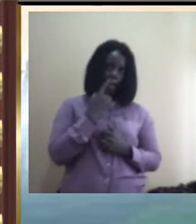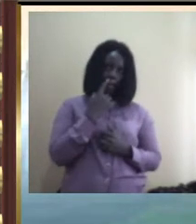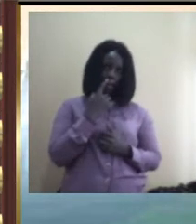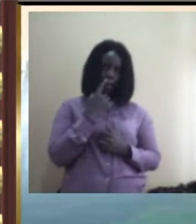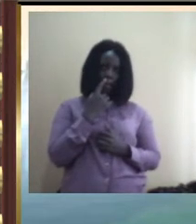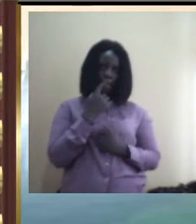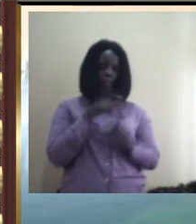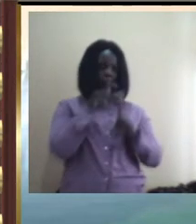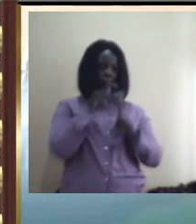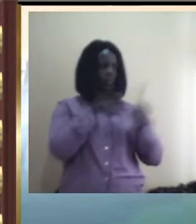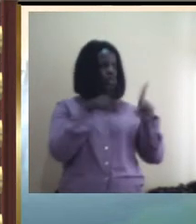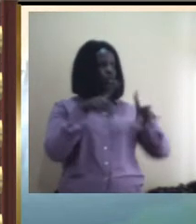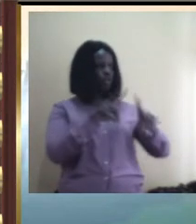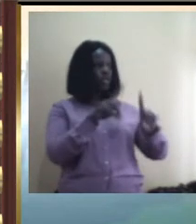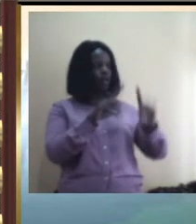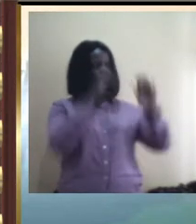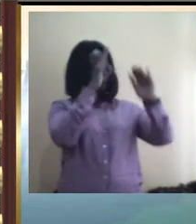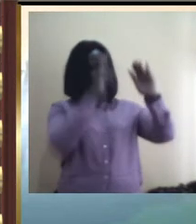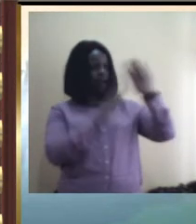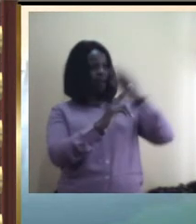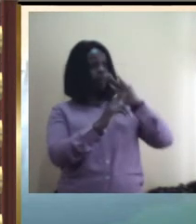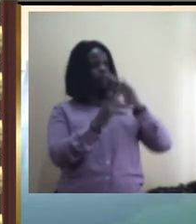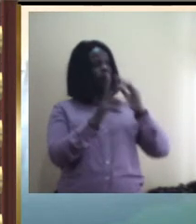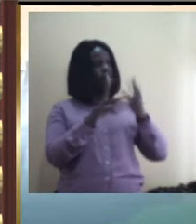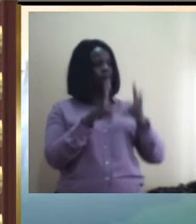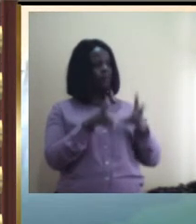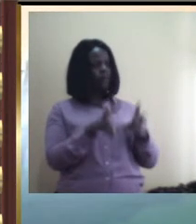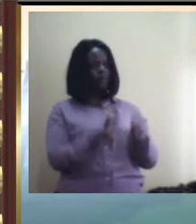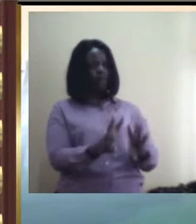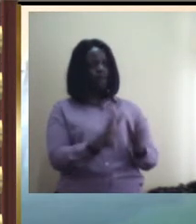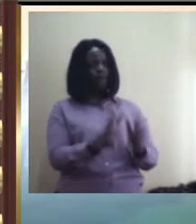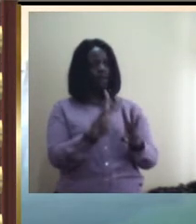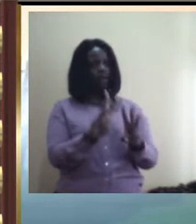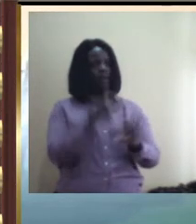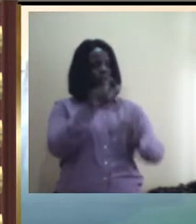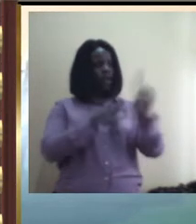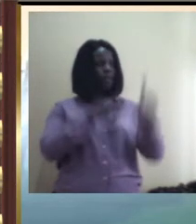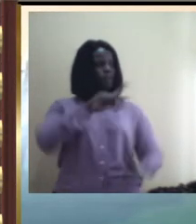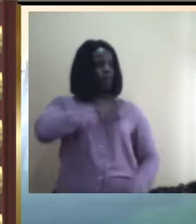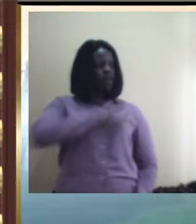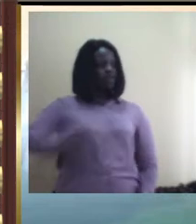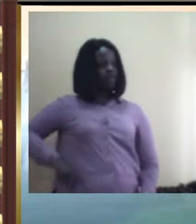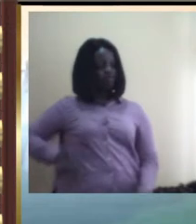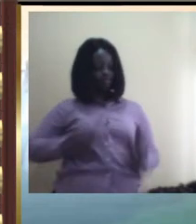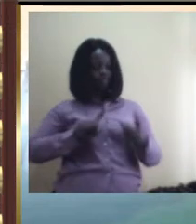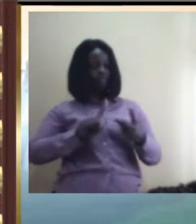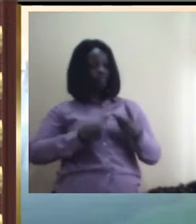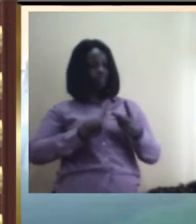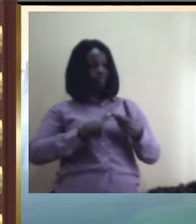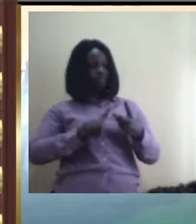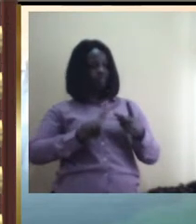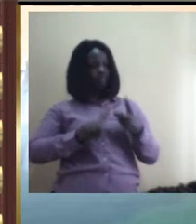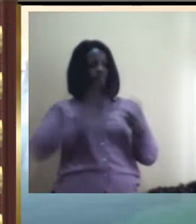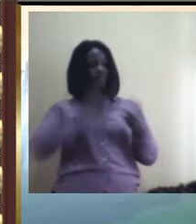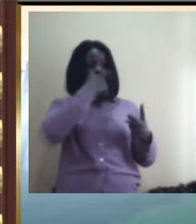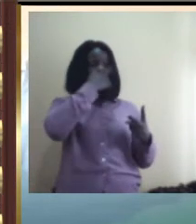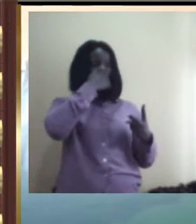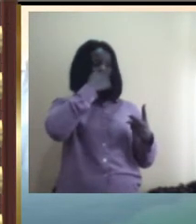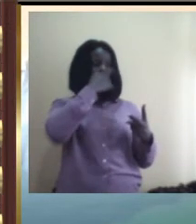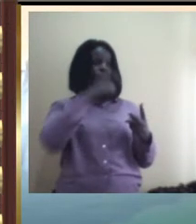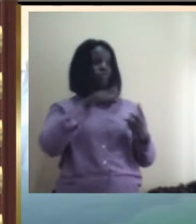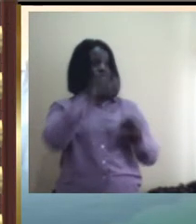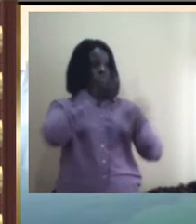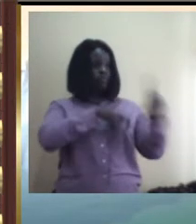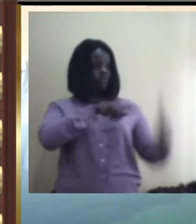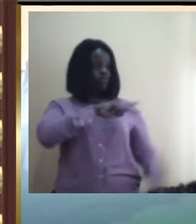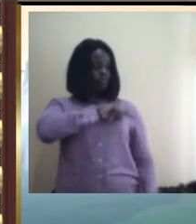Honorable Chair, in response to the directive of the Honorable President Premier in his State of the Nation address, of the